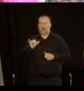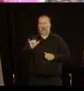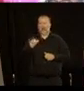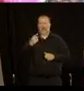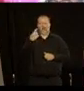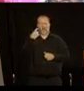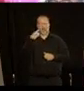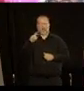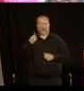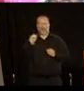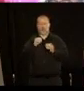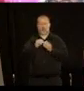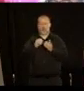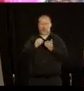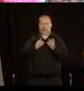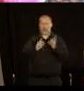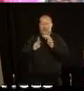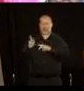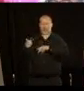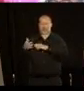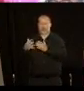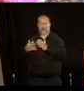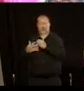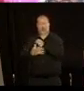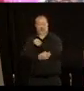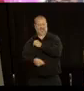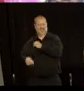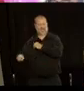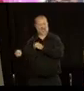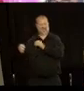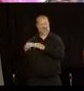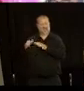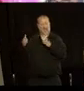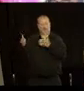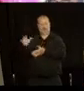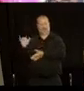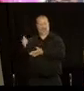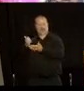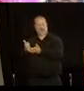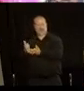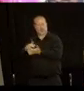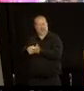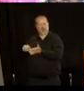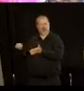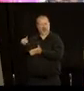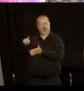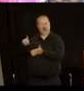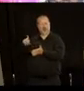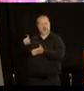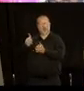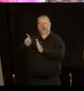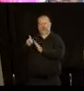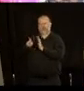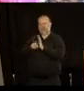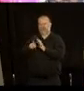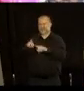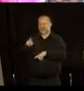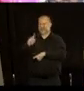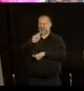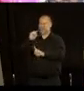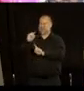for our more vulnerable populations that we're hyper and laser focused on ensuring that those policies